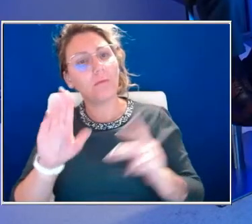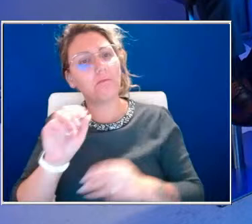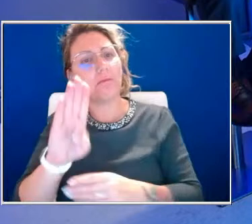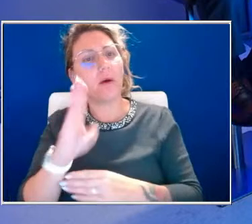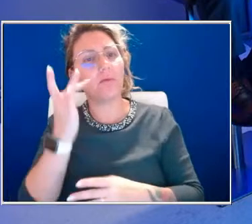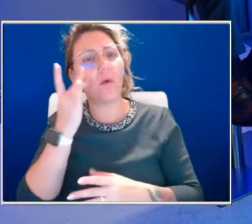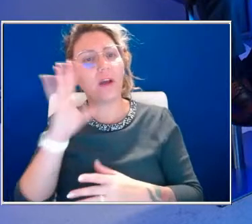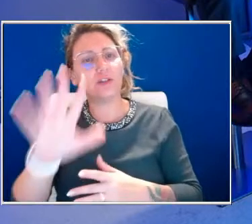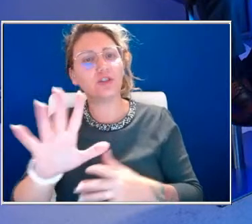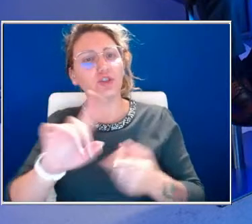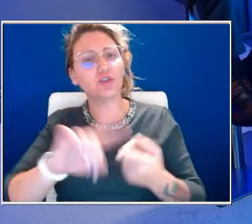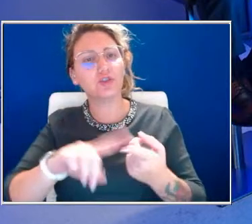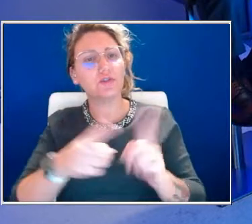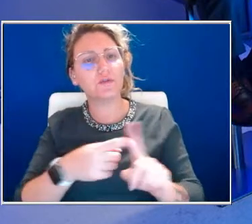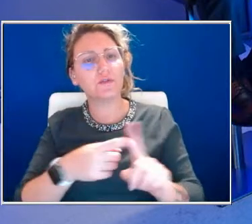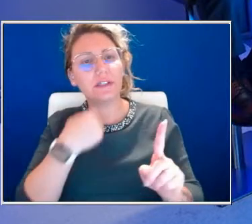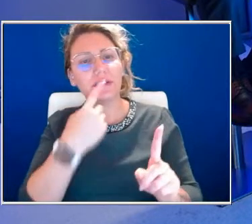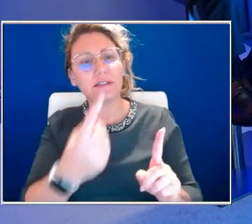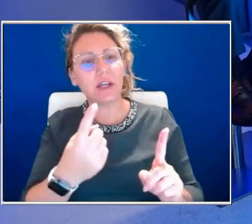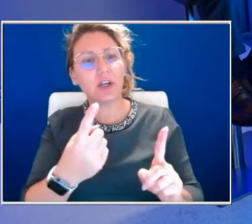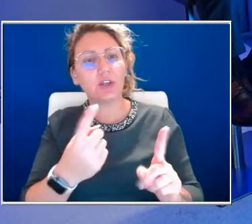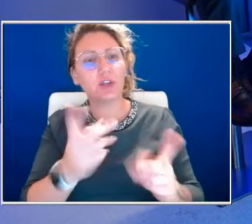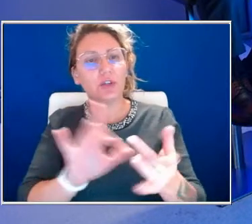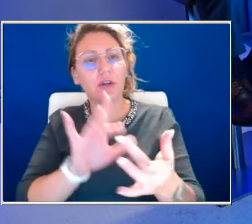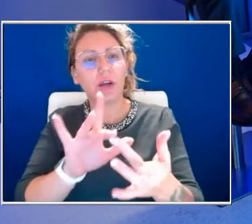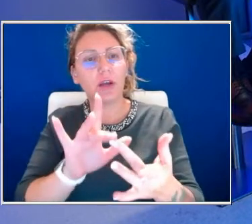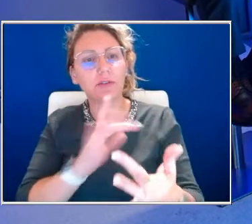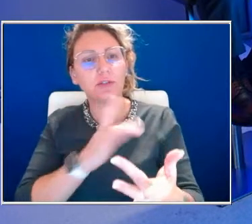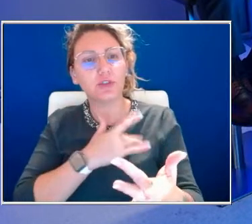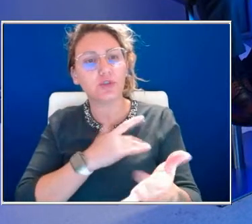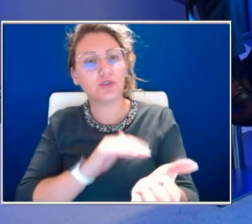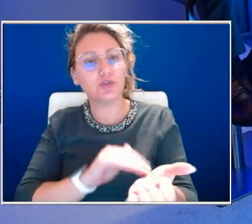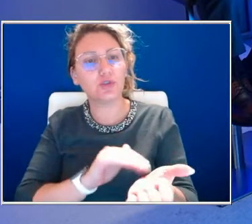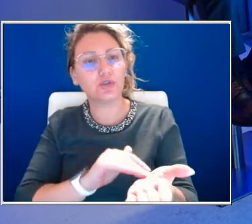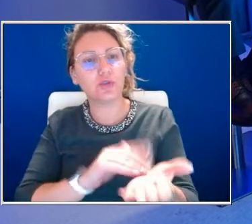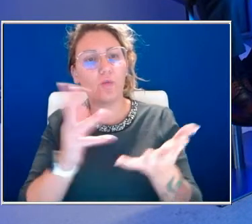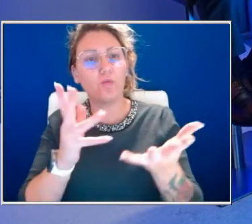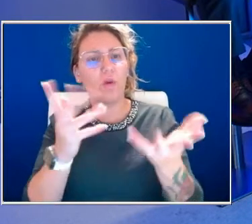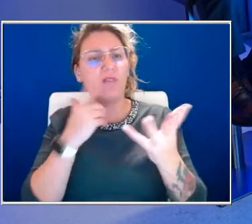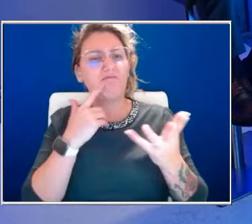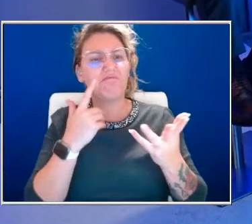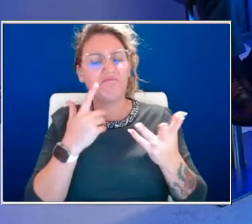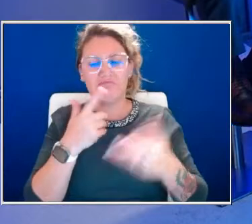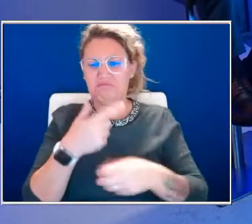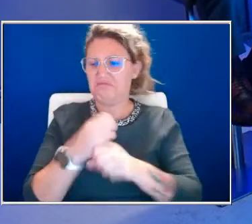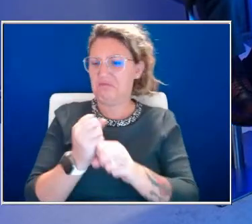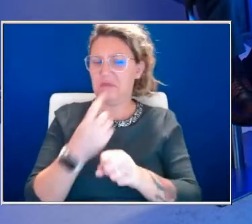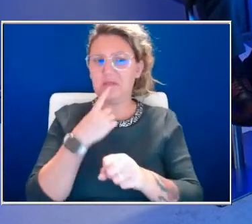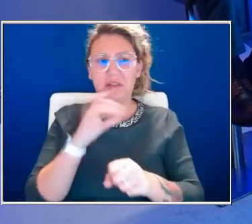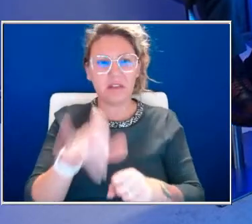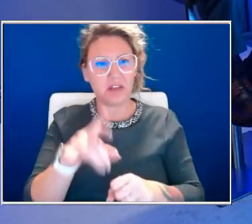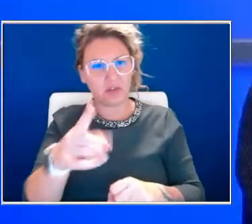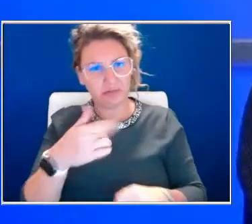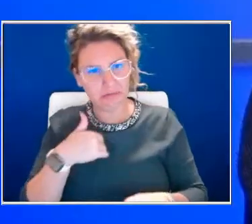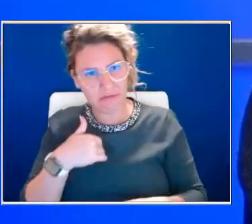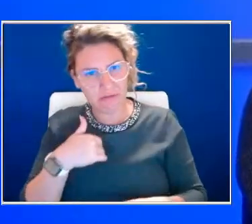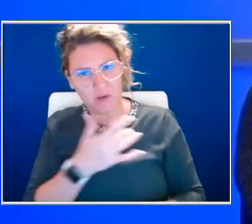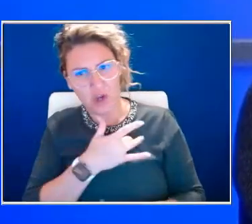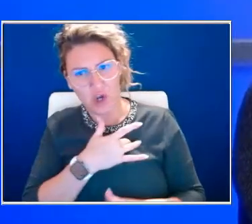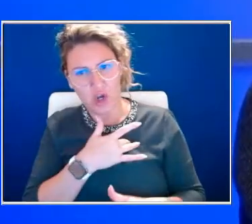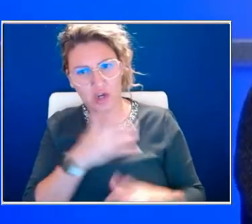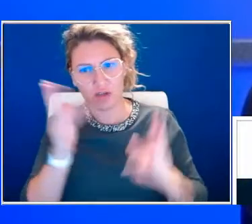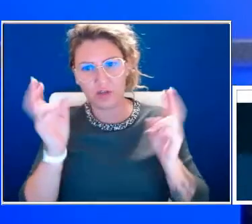reach out to a cardiologist? What prompted them to advise you to do that? Did you have heart troubles? Yes, I at one time had